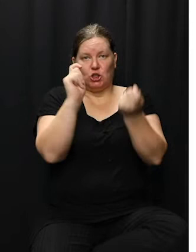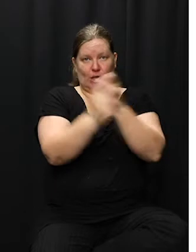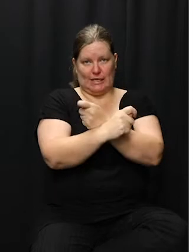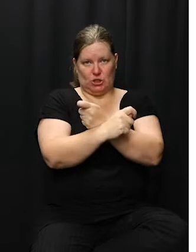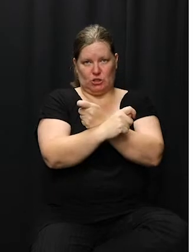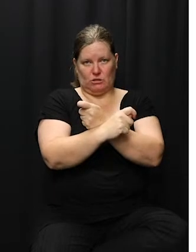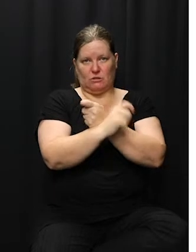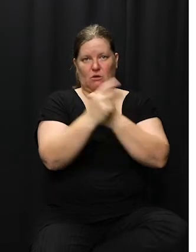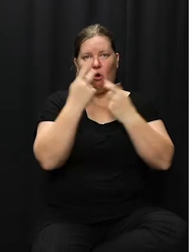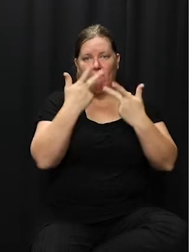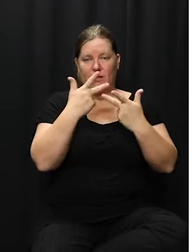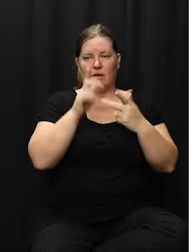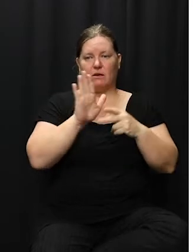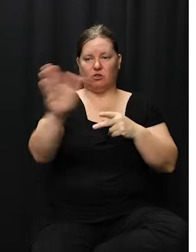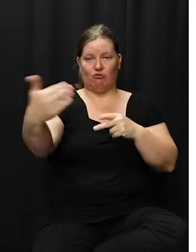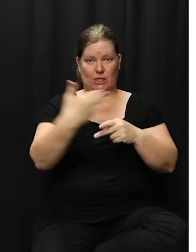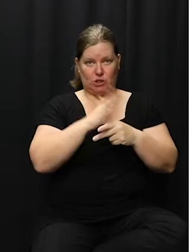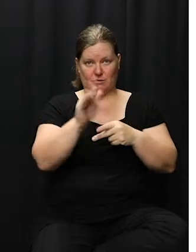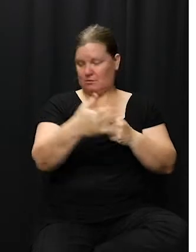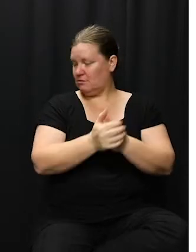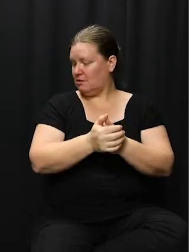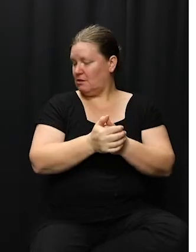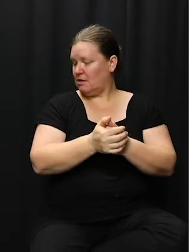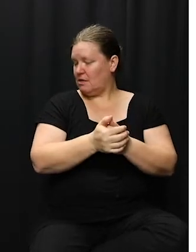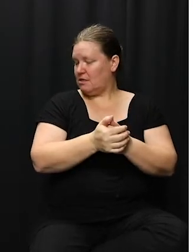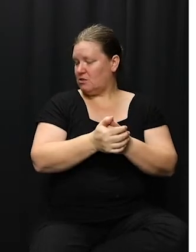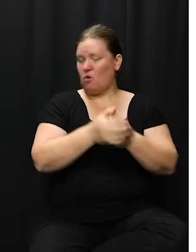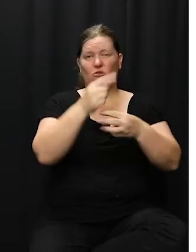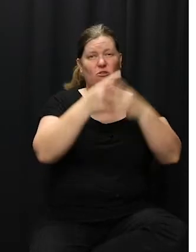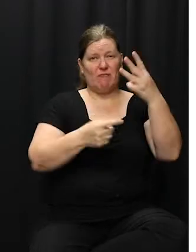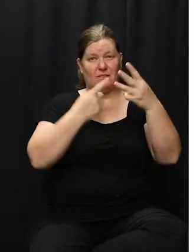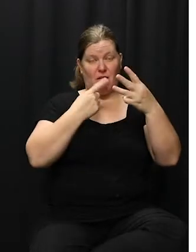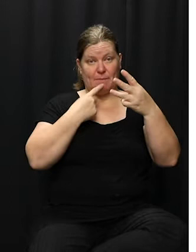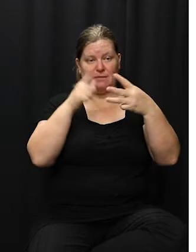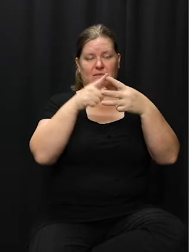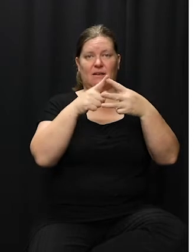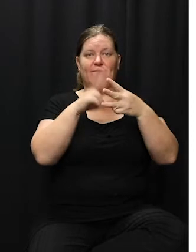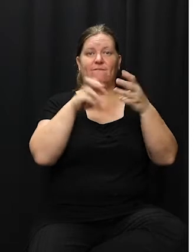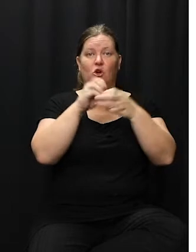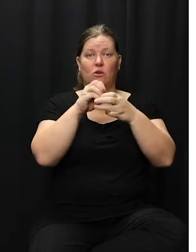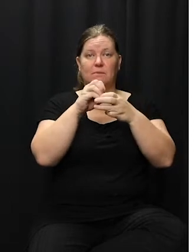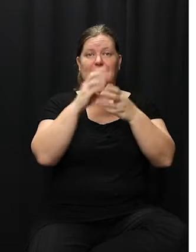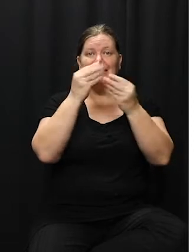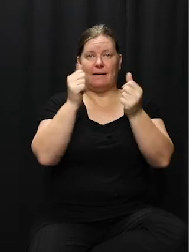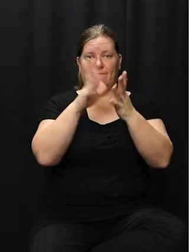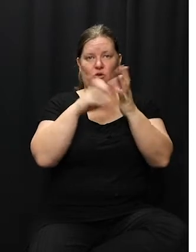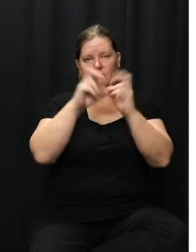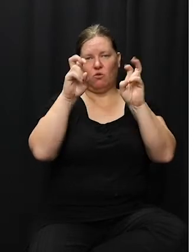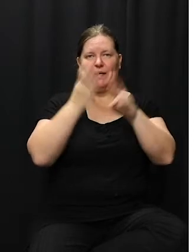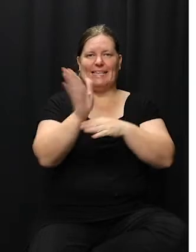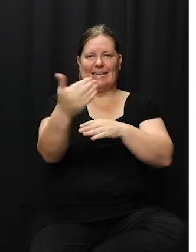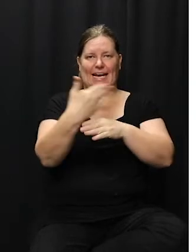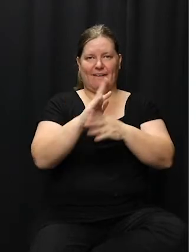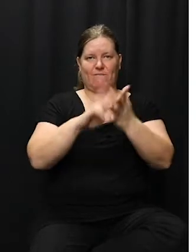basically, in partly lexical signs, at least one part of the sign changes, and usually it's the direction. There are three sort of types of partly lexical